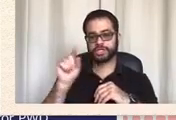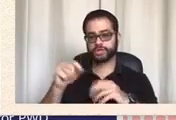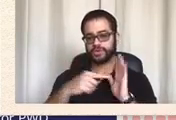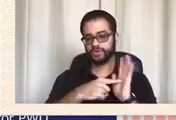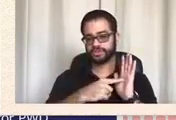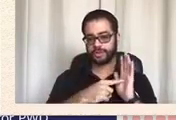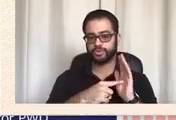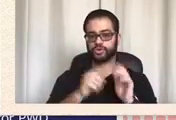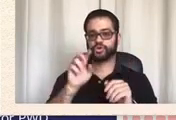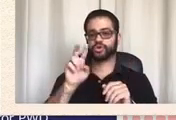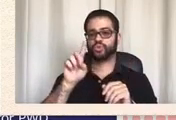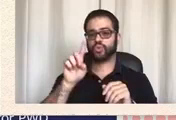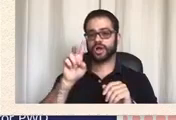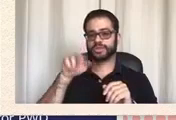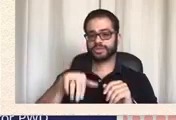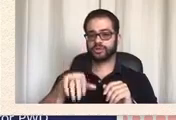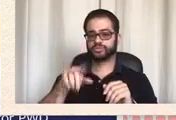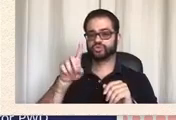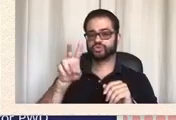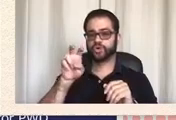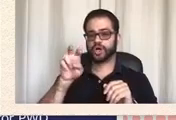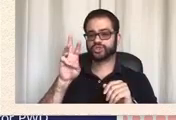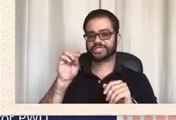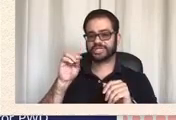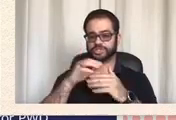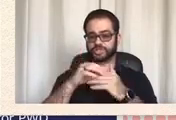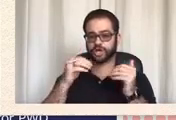$1,260 for persons with disabilities, and is